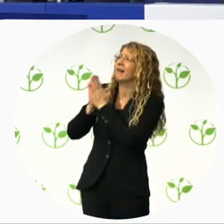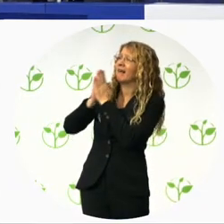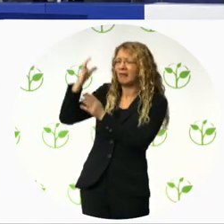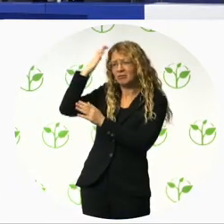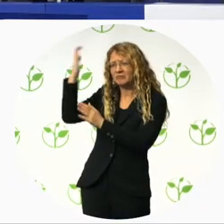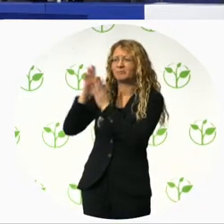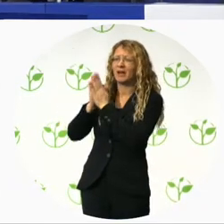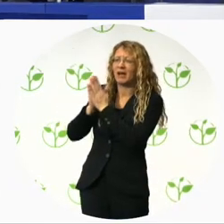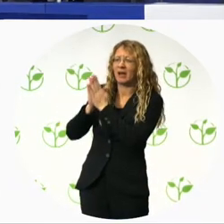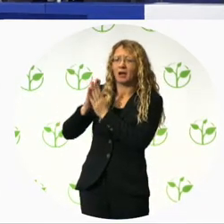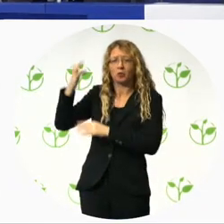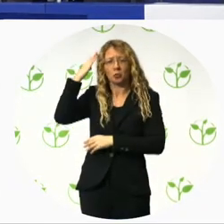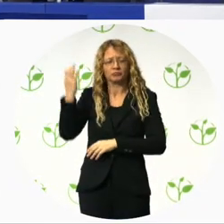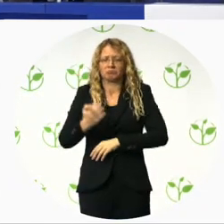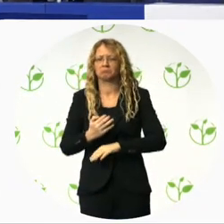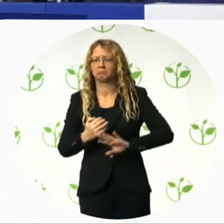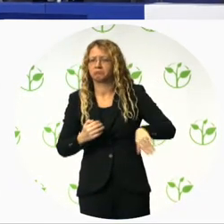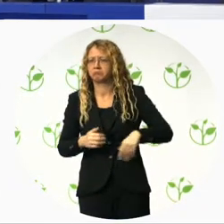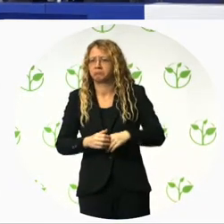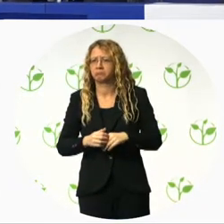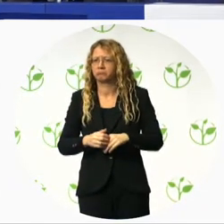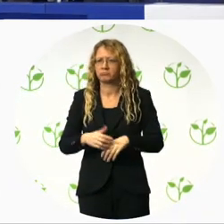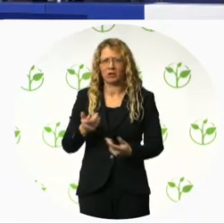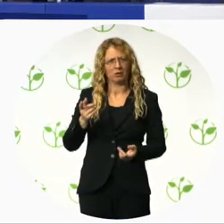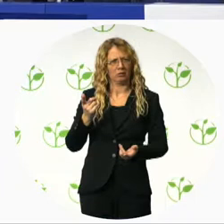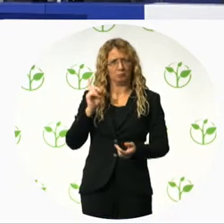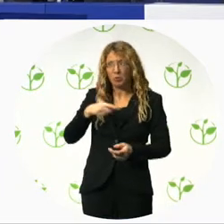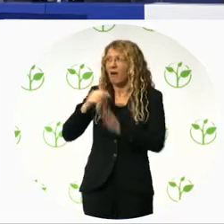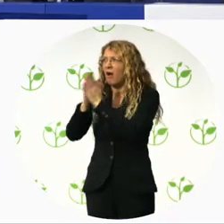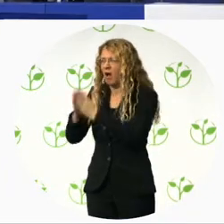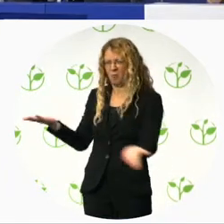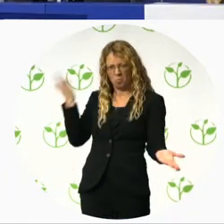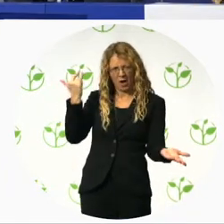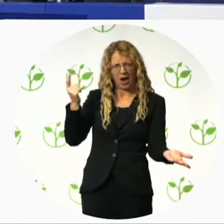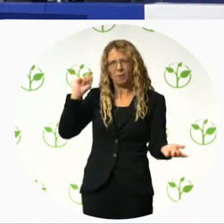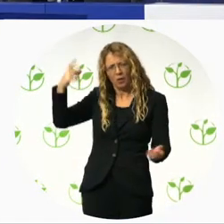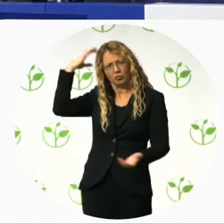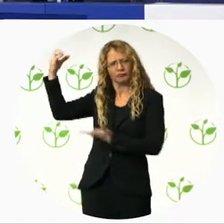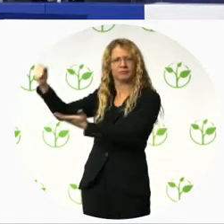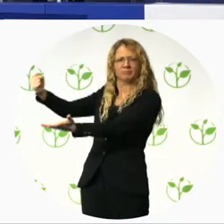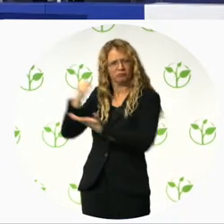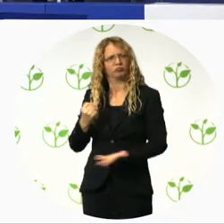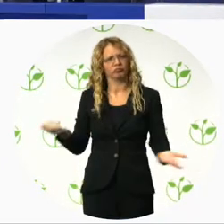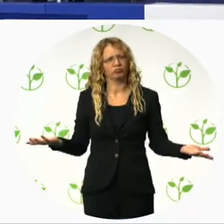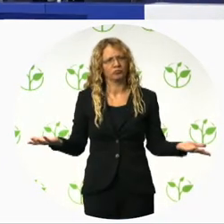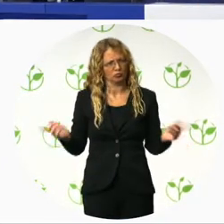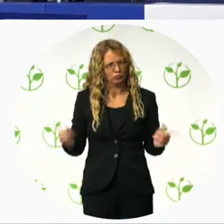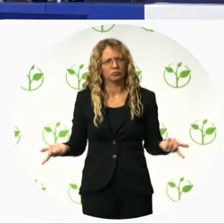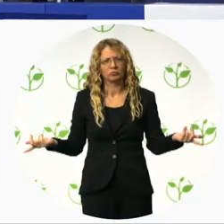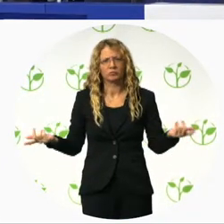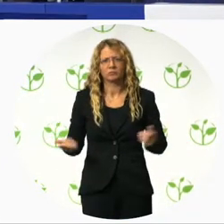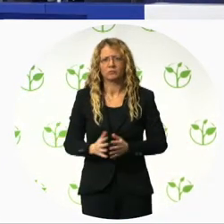complain. We receive a lot of complaints from our users, but it's normal. We provide a service. So our mission is that we be not like service